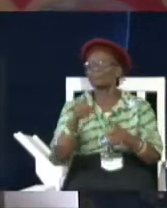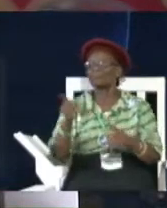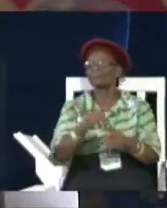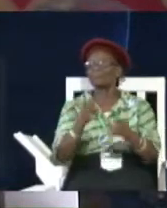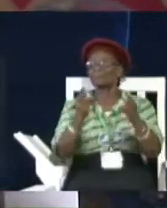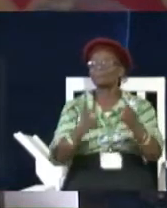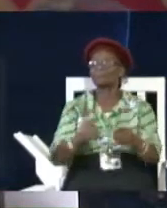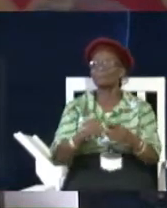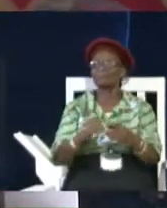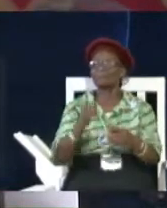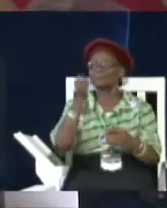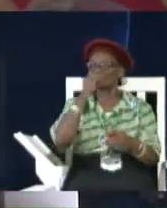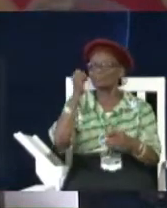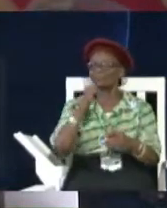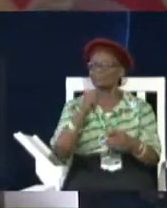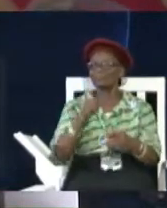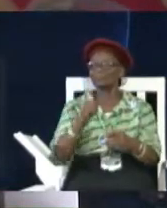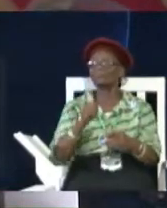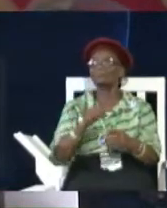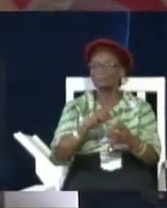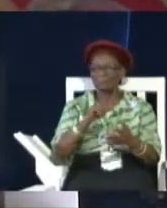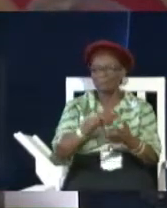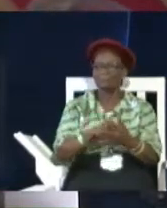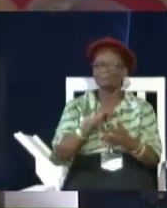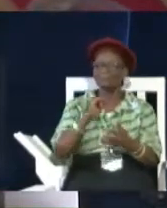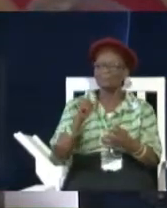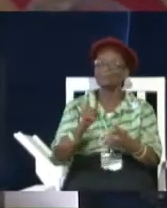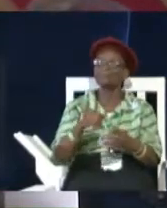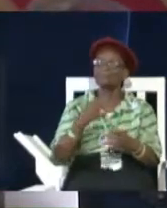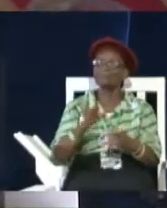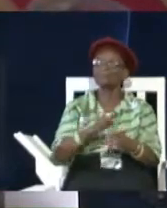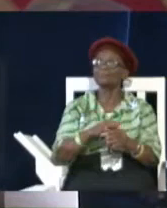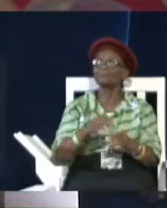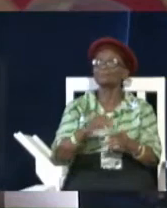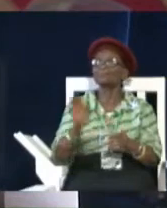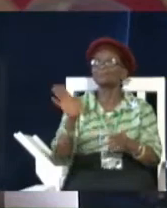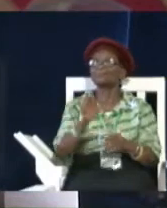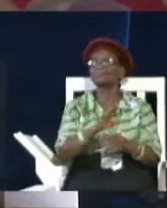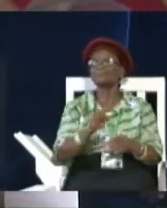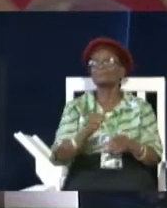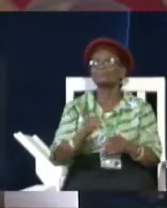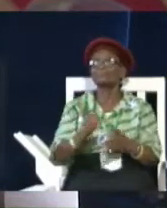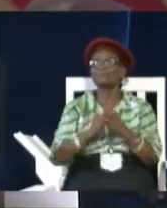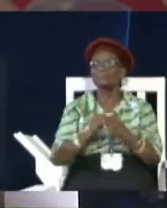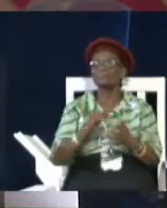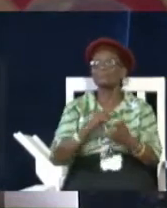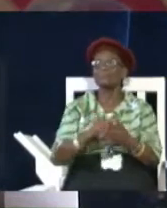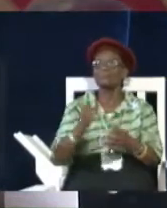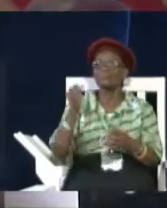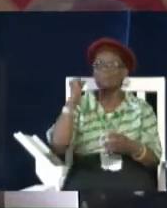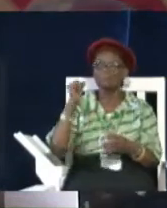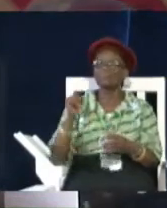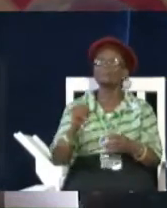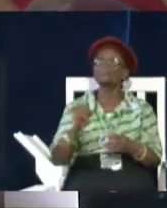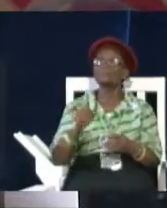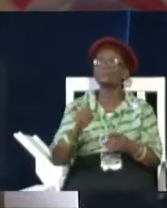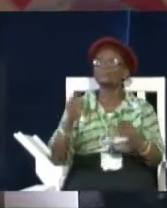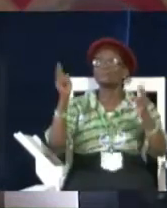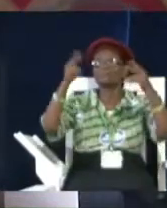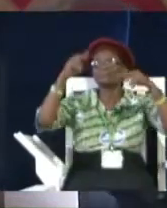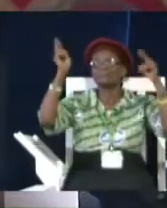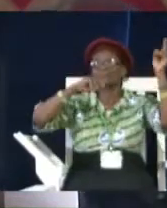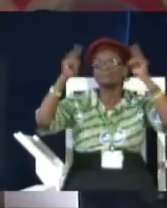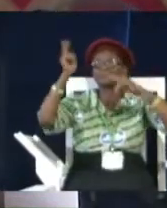some violent prayer to excel. God bless you. I will see you